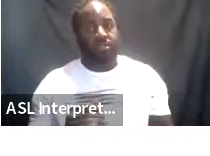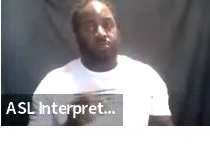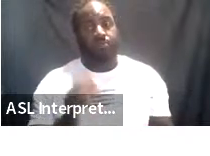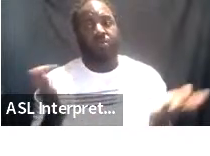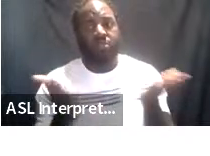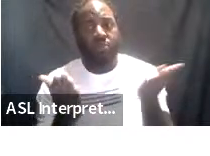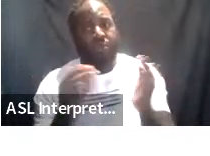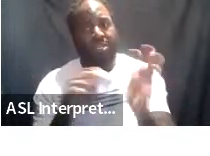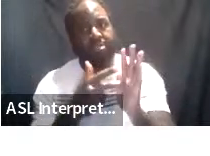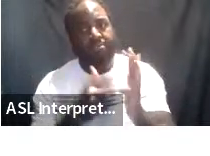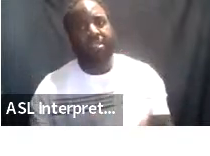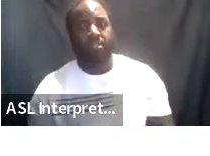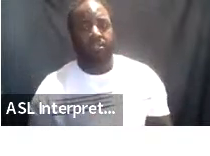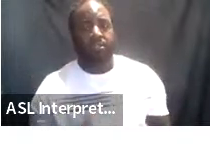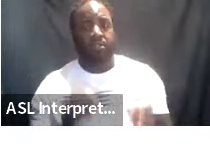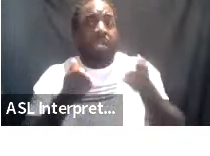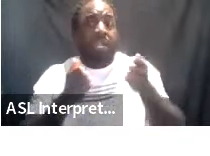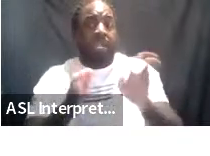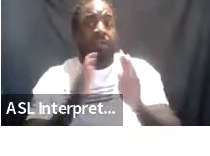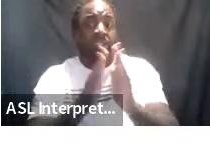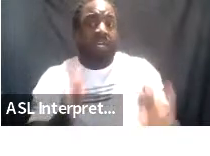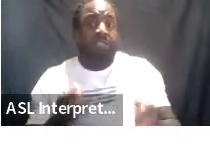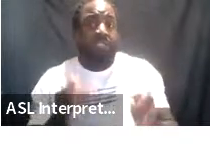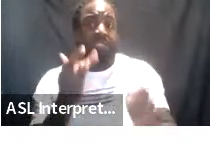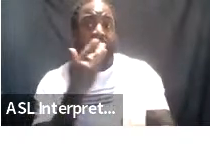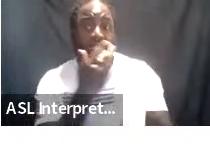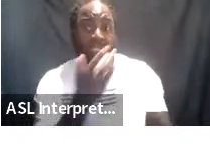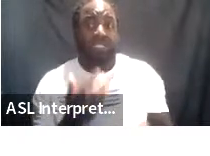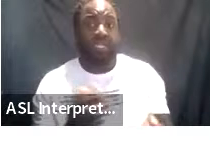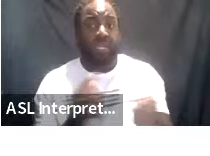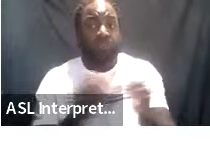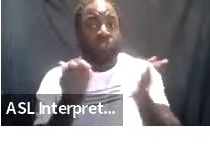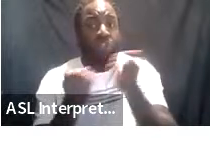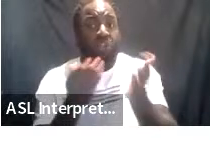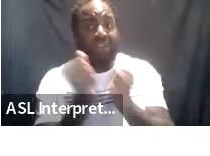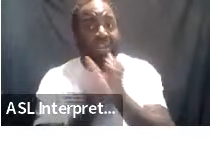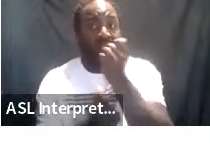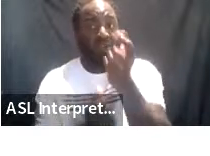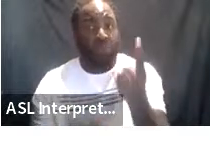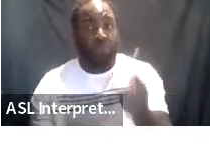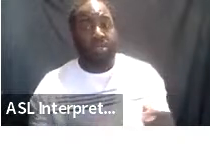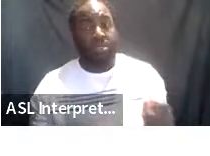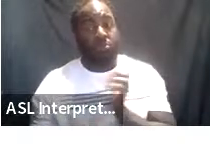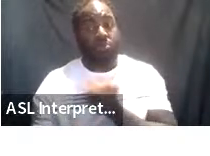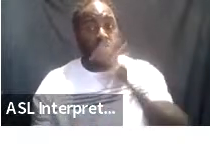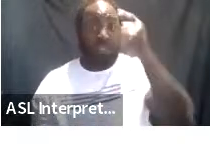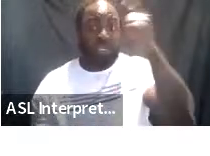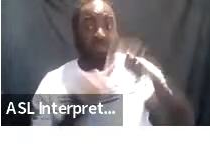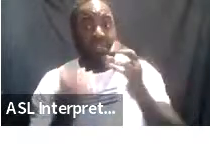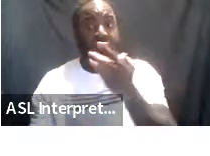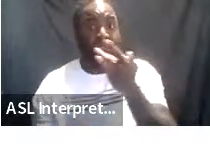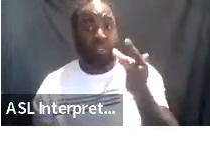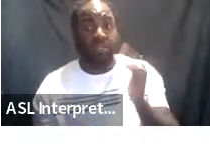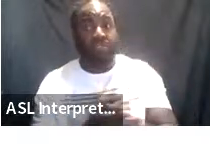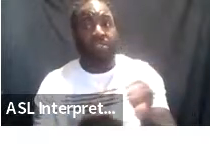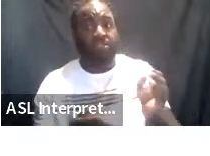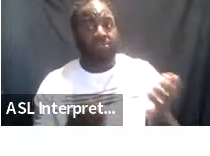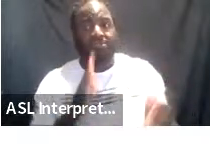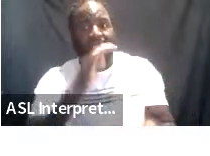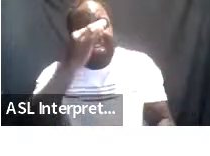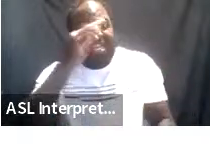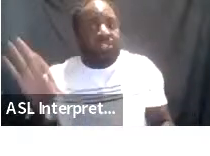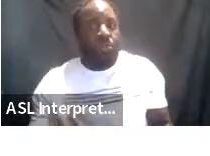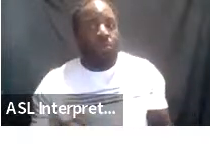mean? Allow housing types that serve everyone. And we're thinking about types that have been neglected